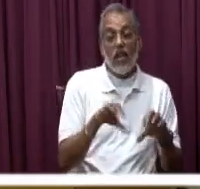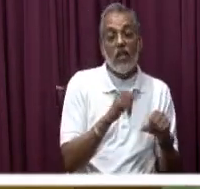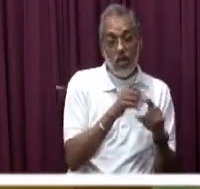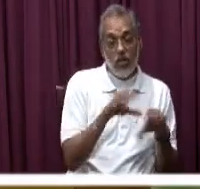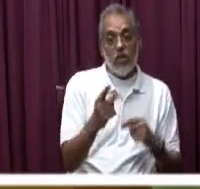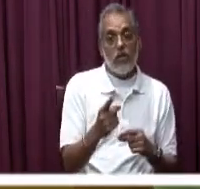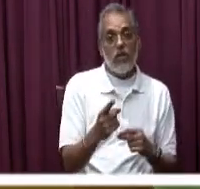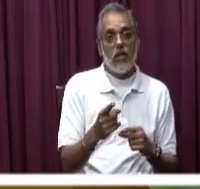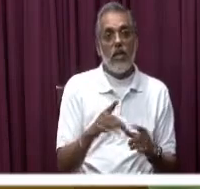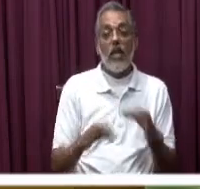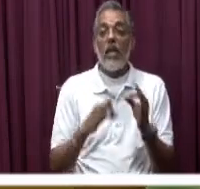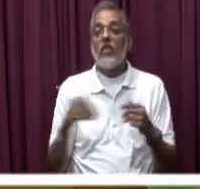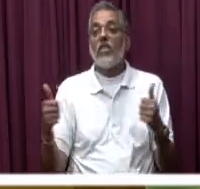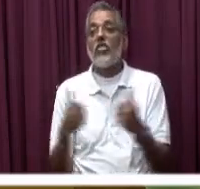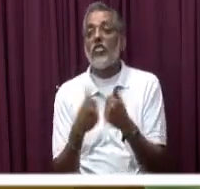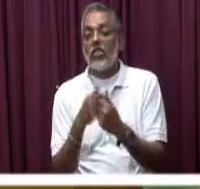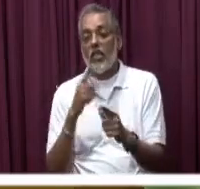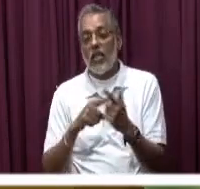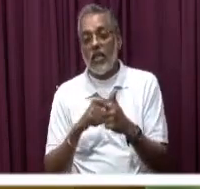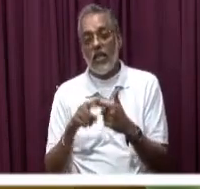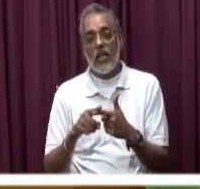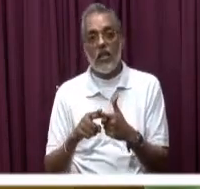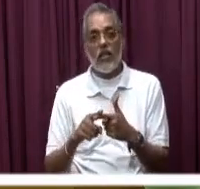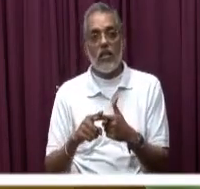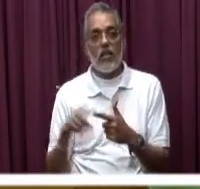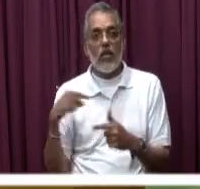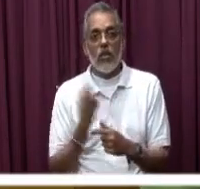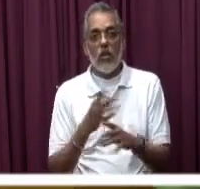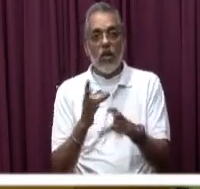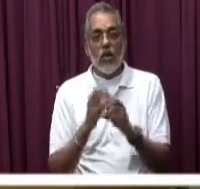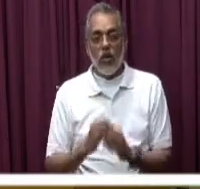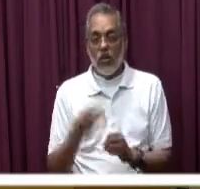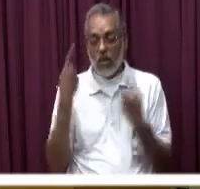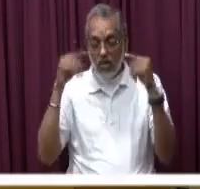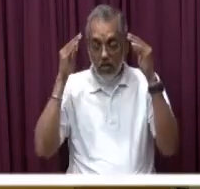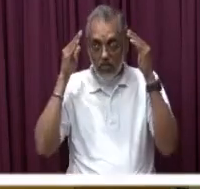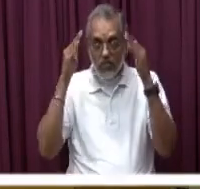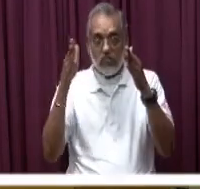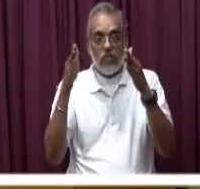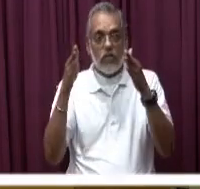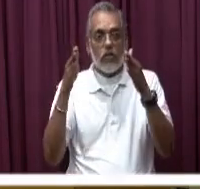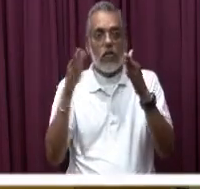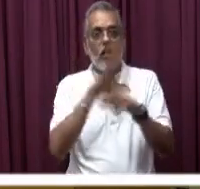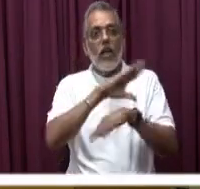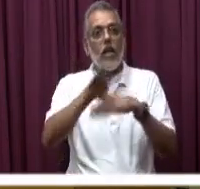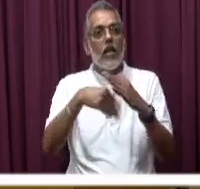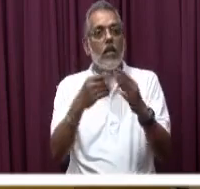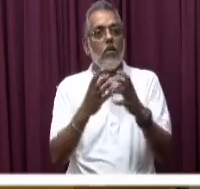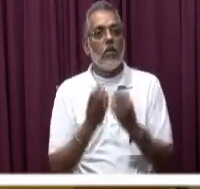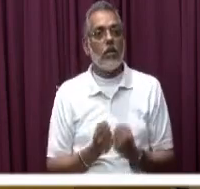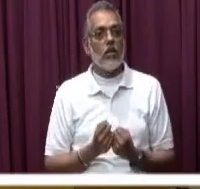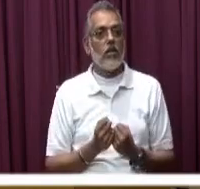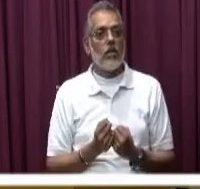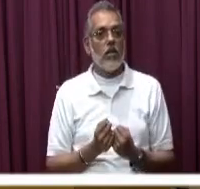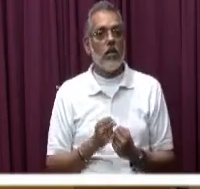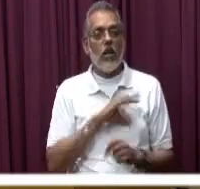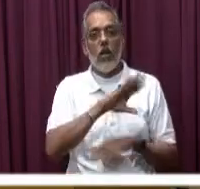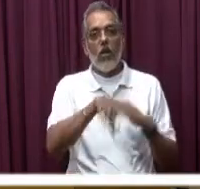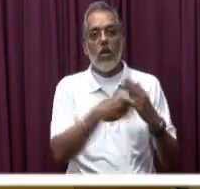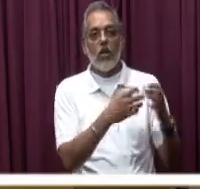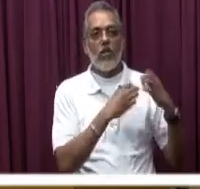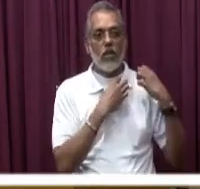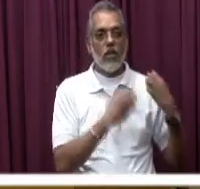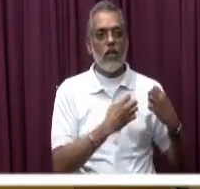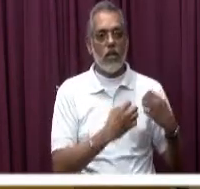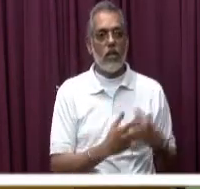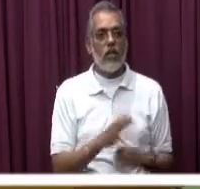But if it is a real challenge, then that warrants our attention, and it warrants our energy.